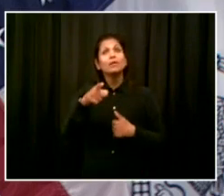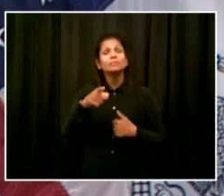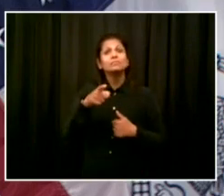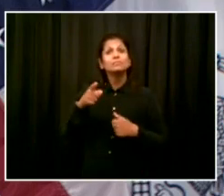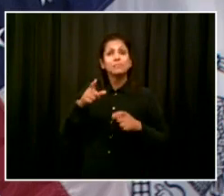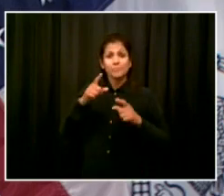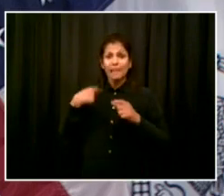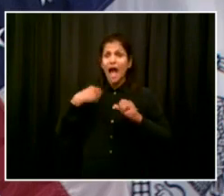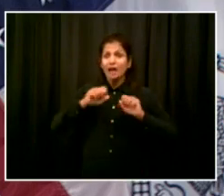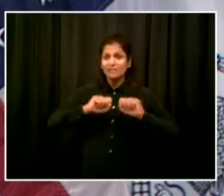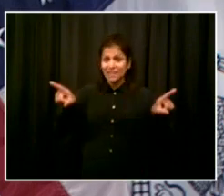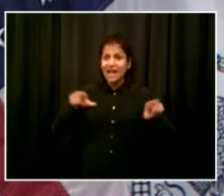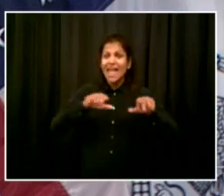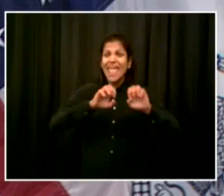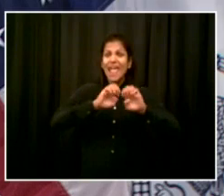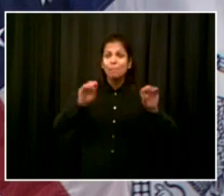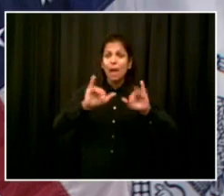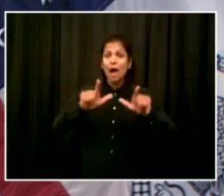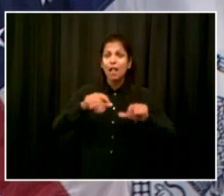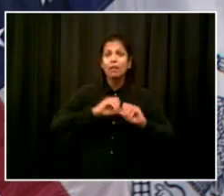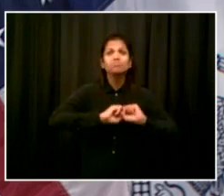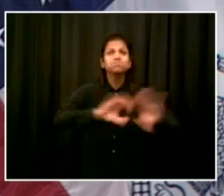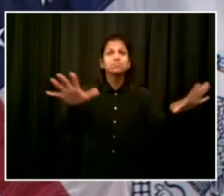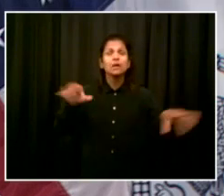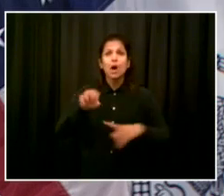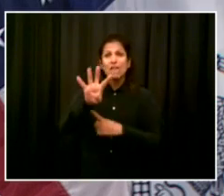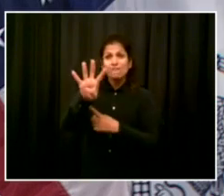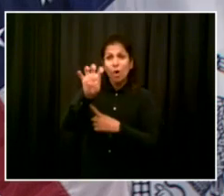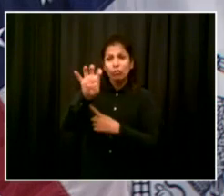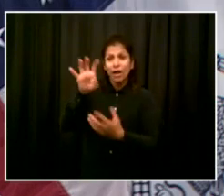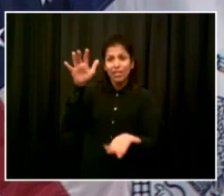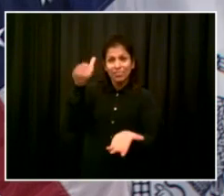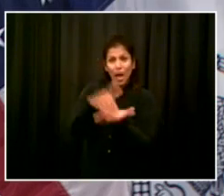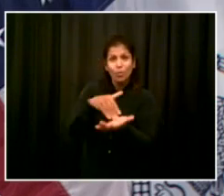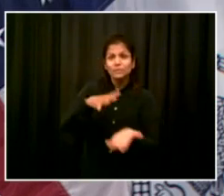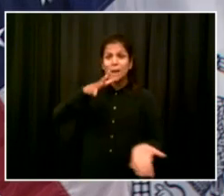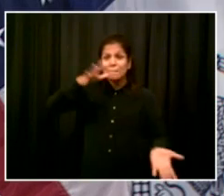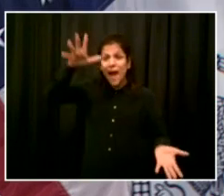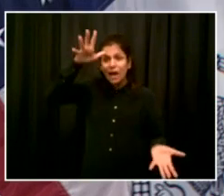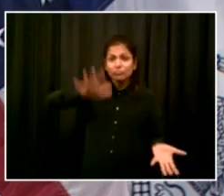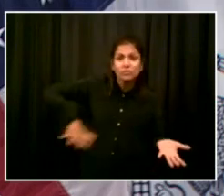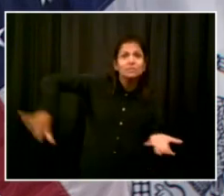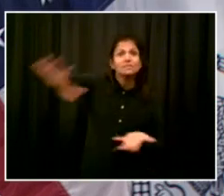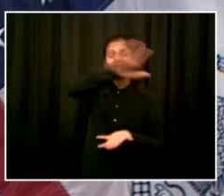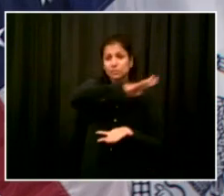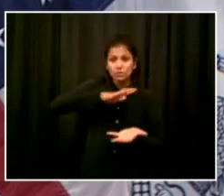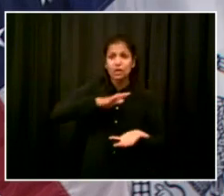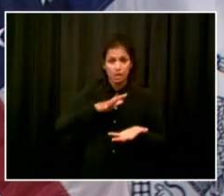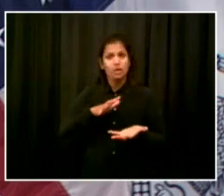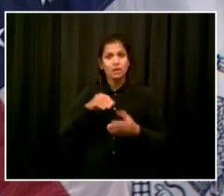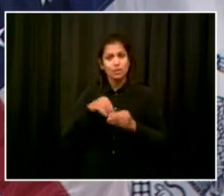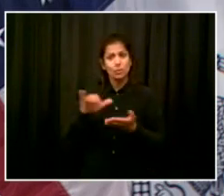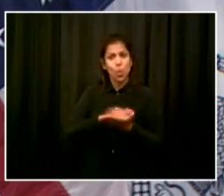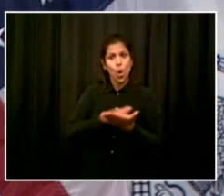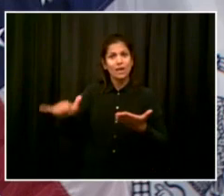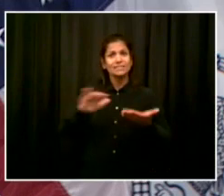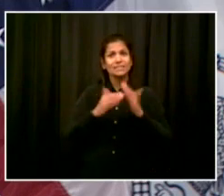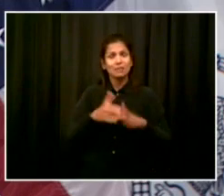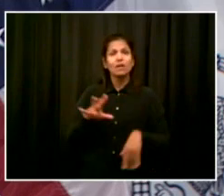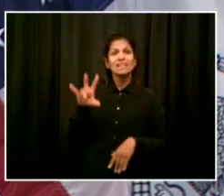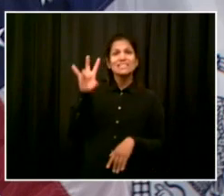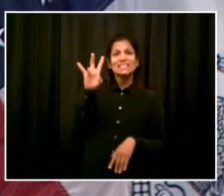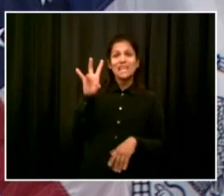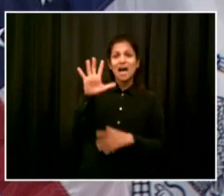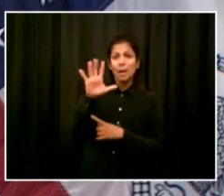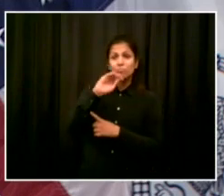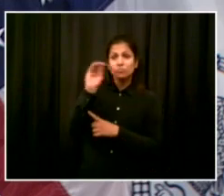said, we want our kids back in school. And I work for those parents. I work for them. I have to respect their needs and